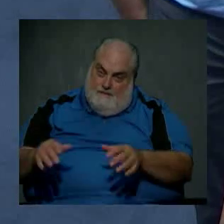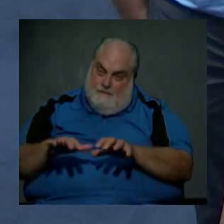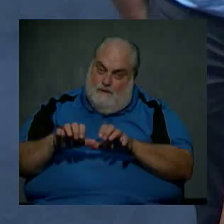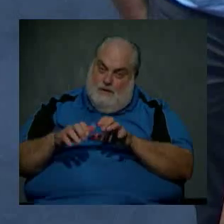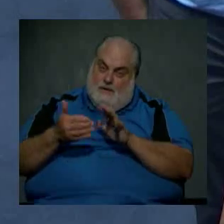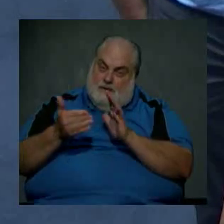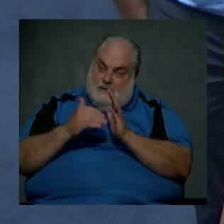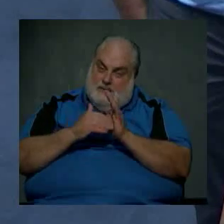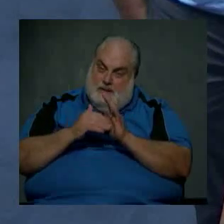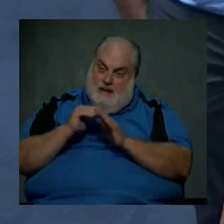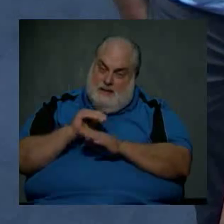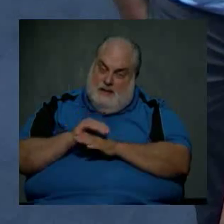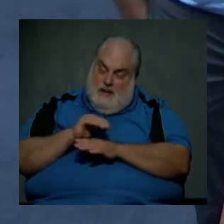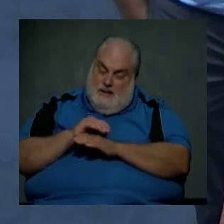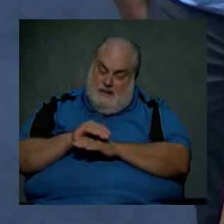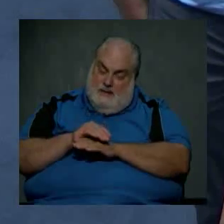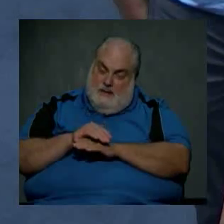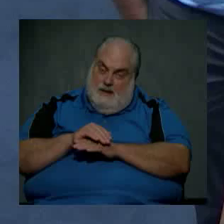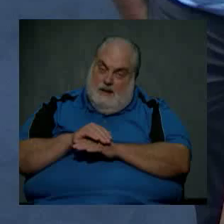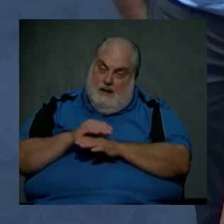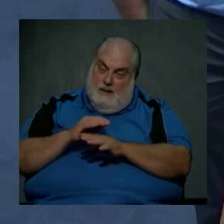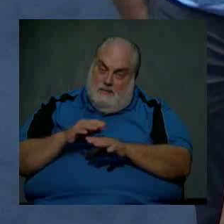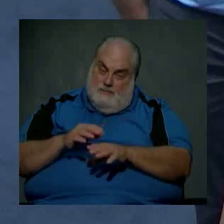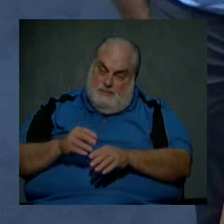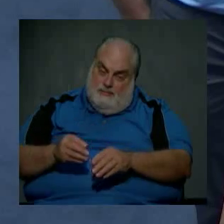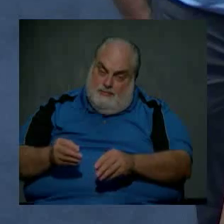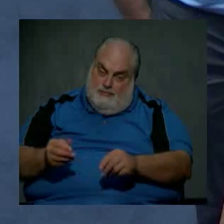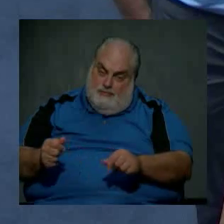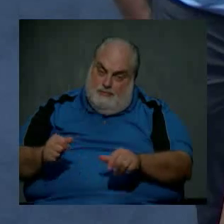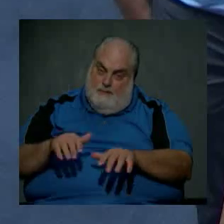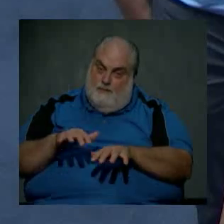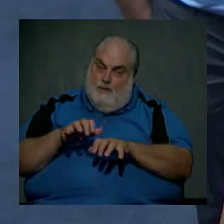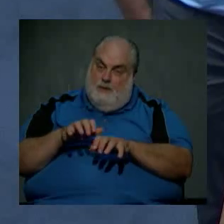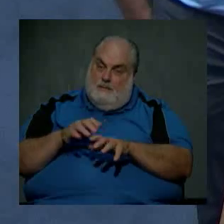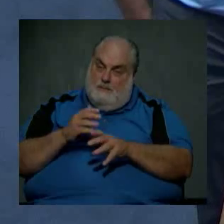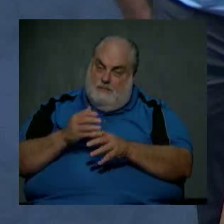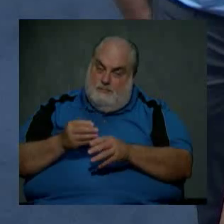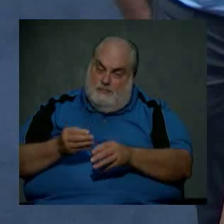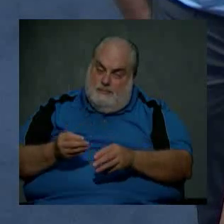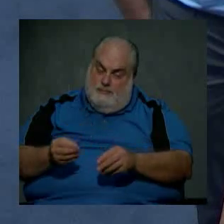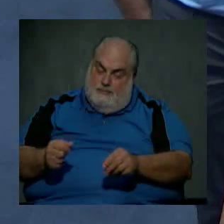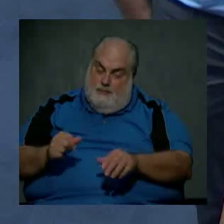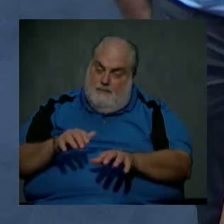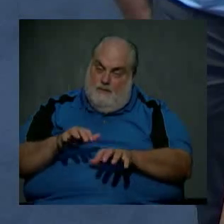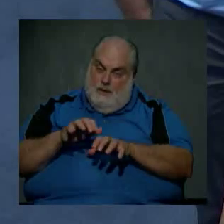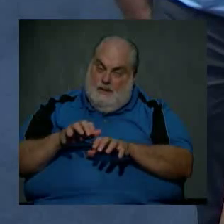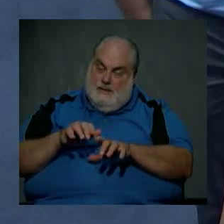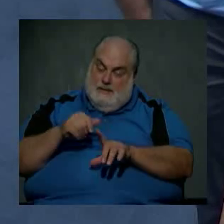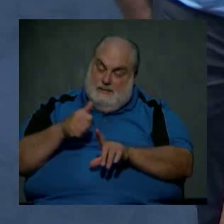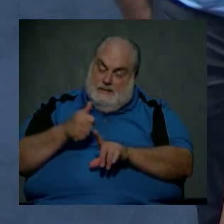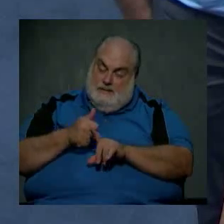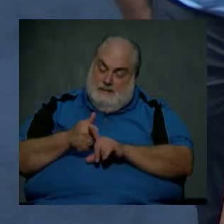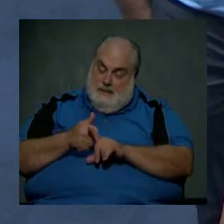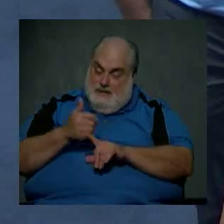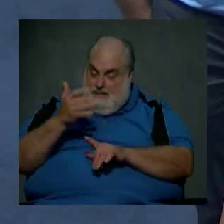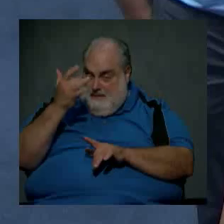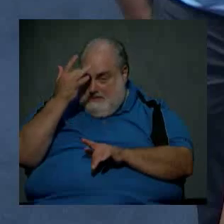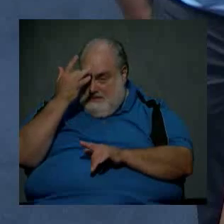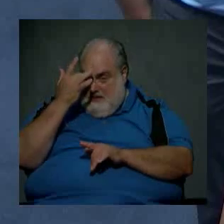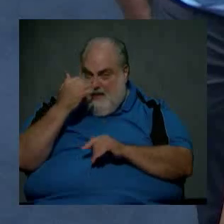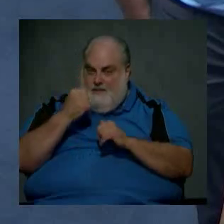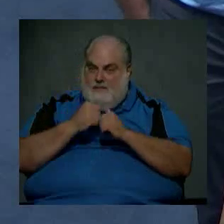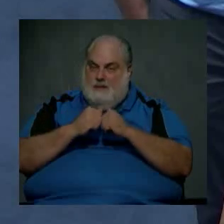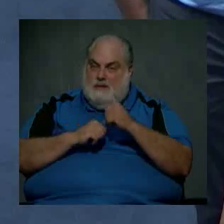it expands and cracks, and that's what we're having. That's why the trees, they don't have a disease, they have structural